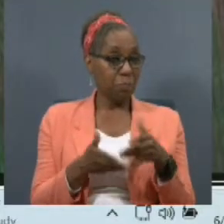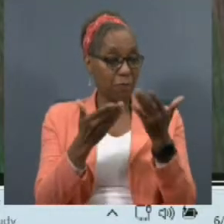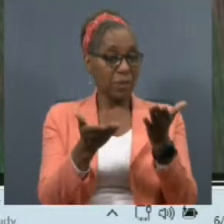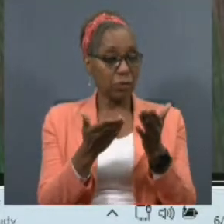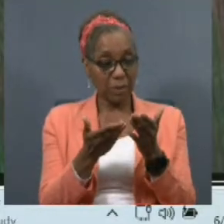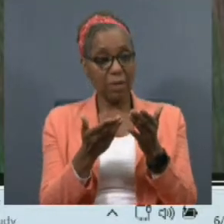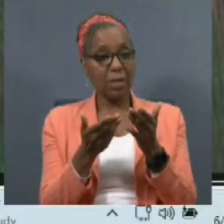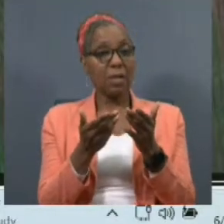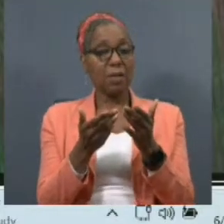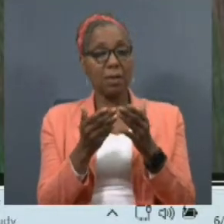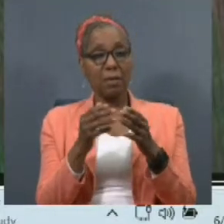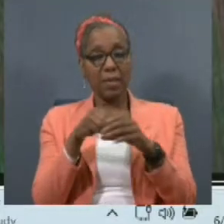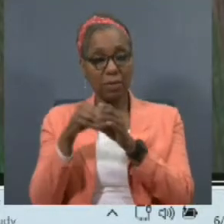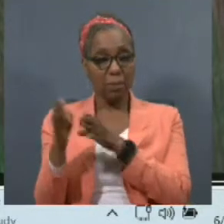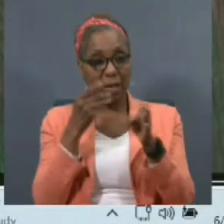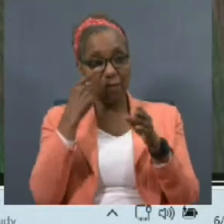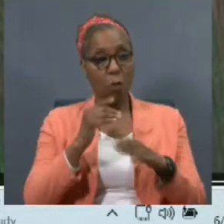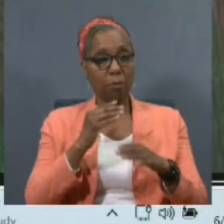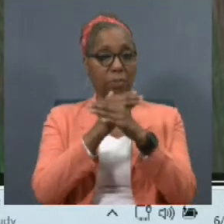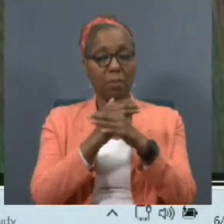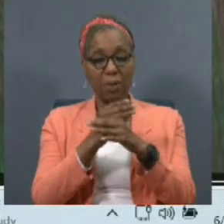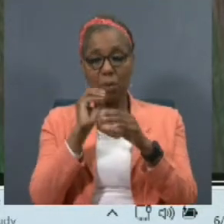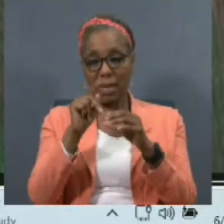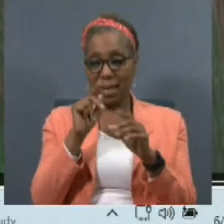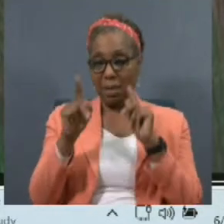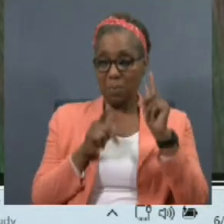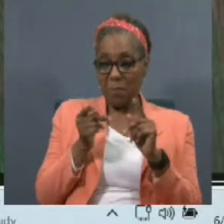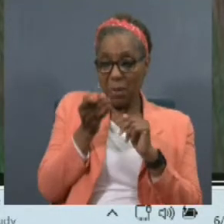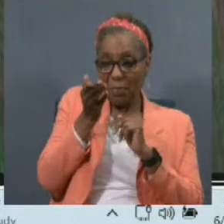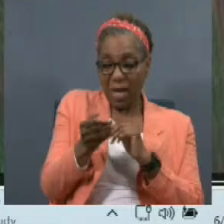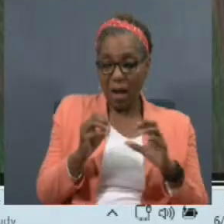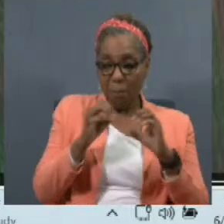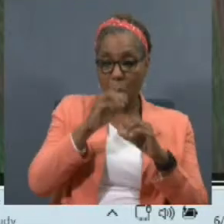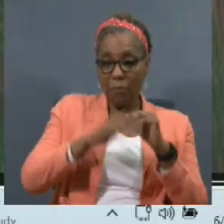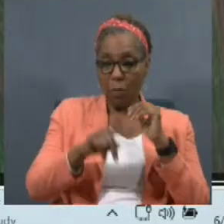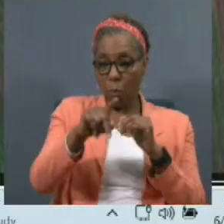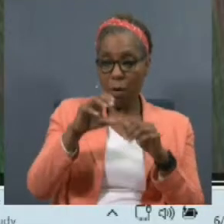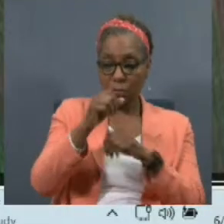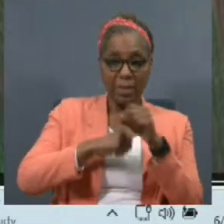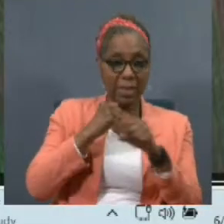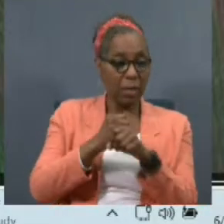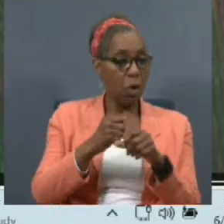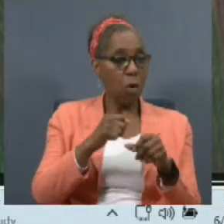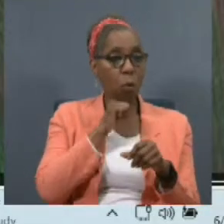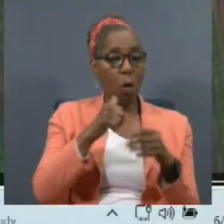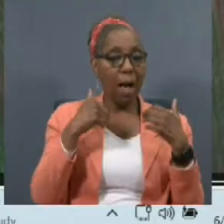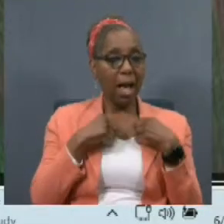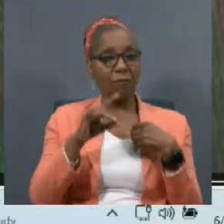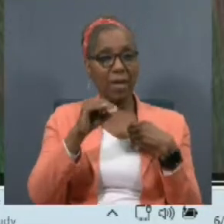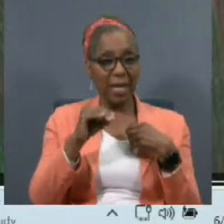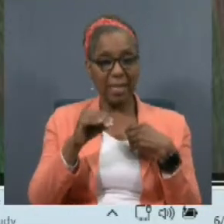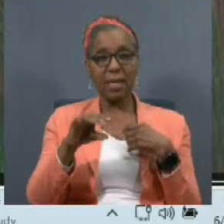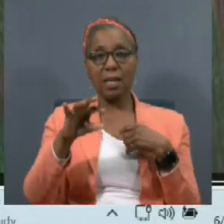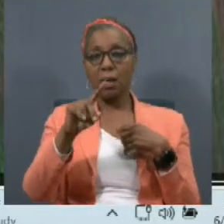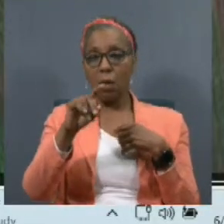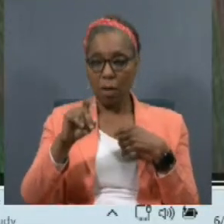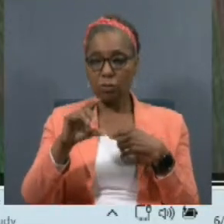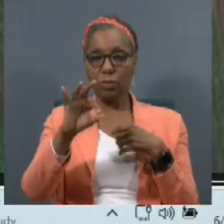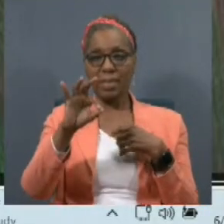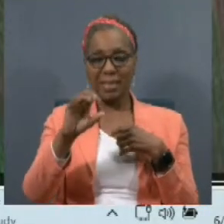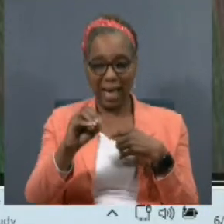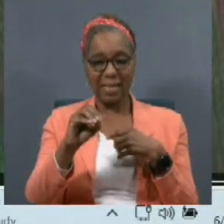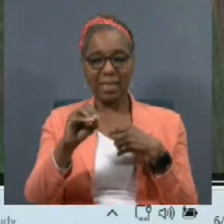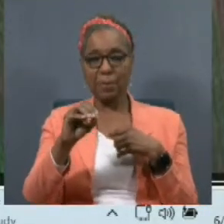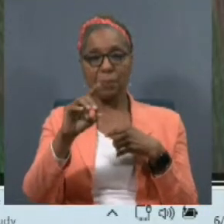that these people who have been here for more than a century won't have 80, 90, 100 decibels in